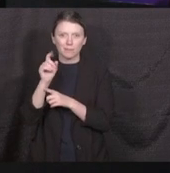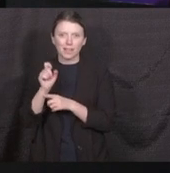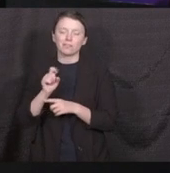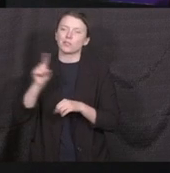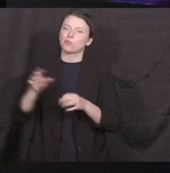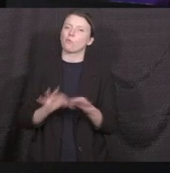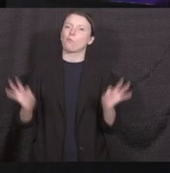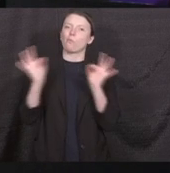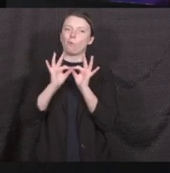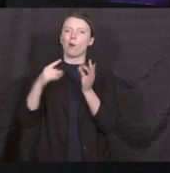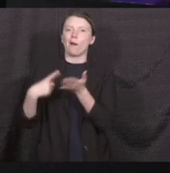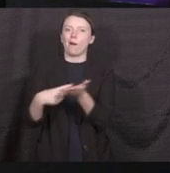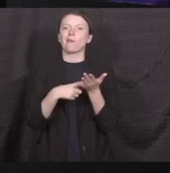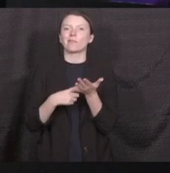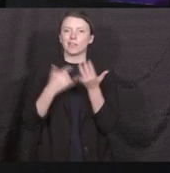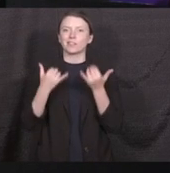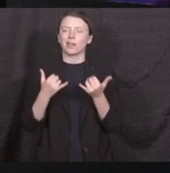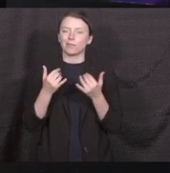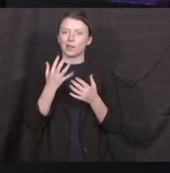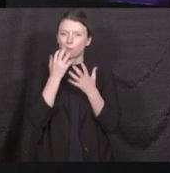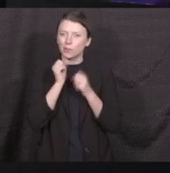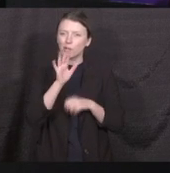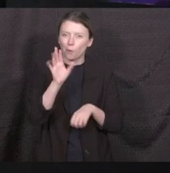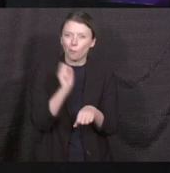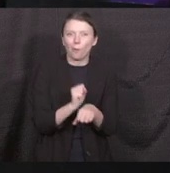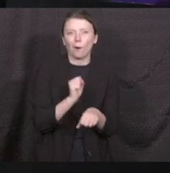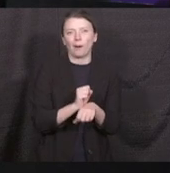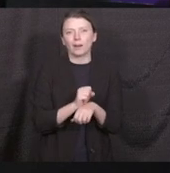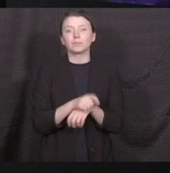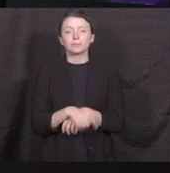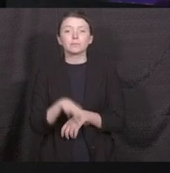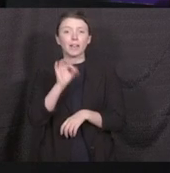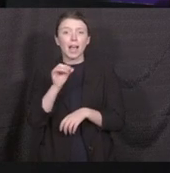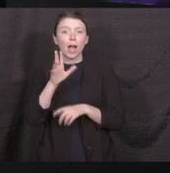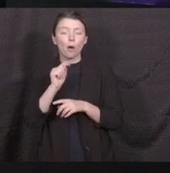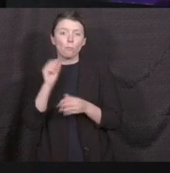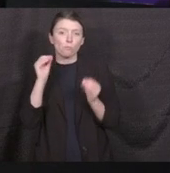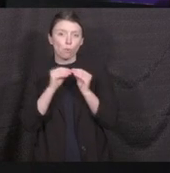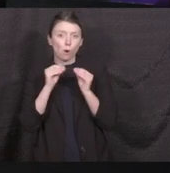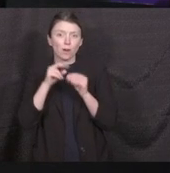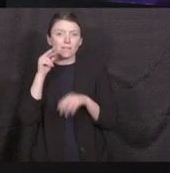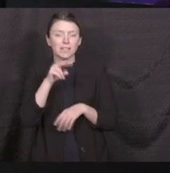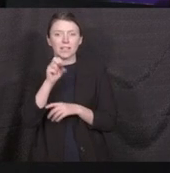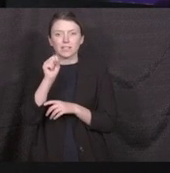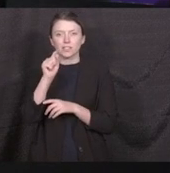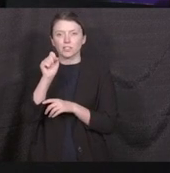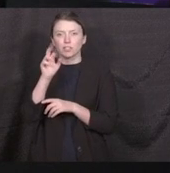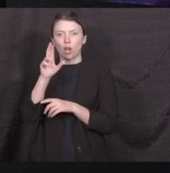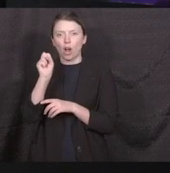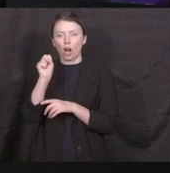appreciate the work and for having us here today. To find out more about Starz Take the Lead, visit